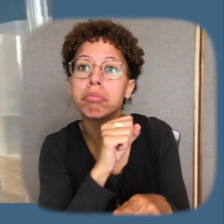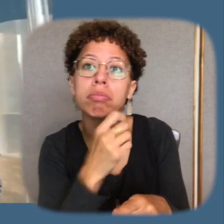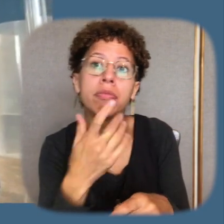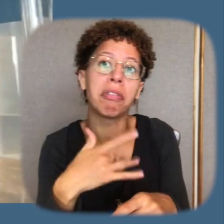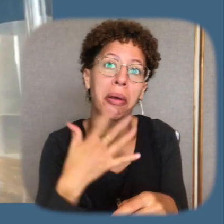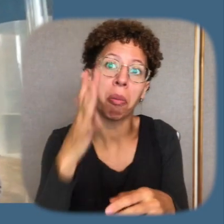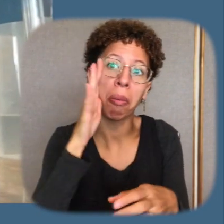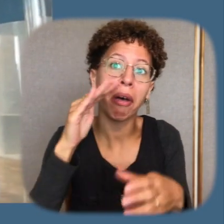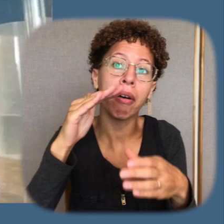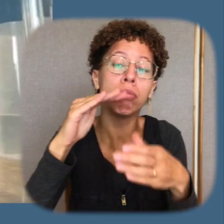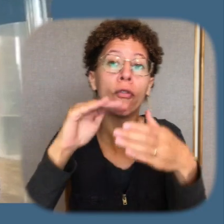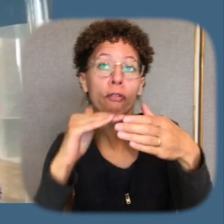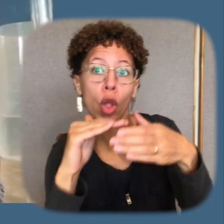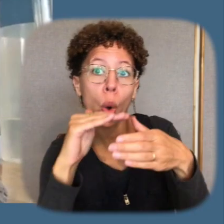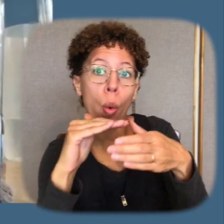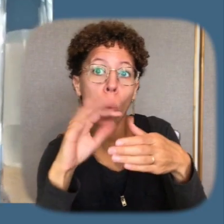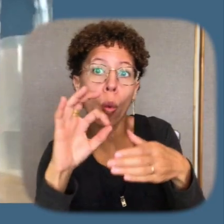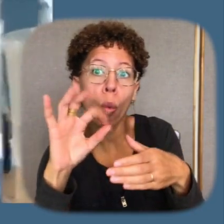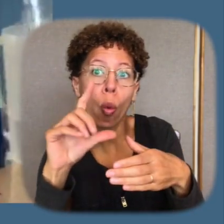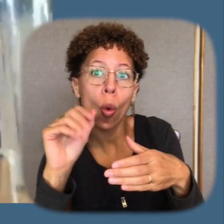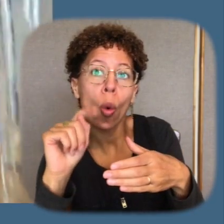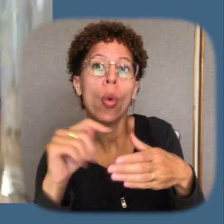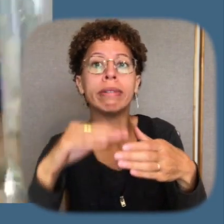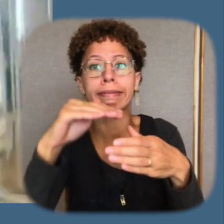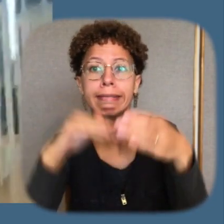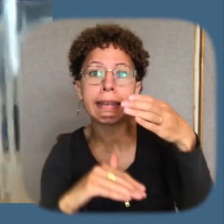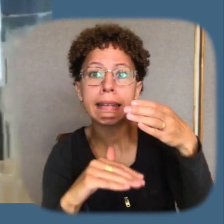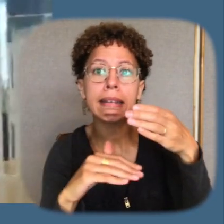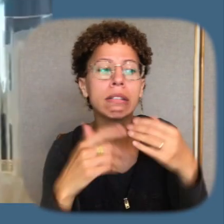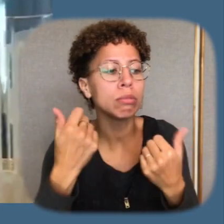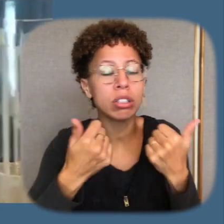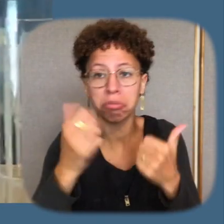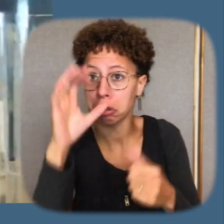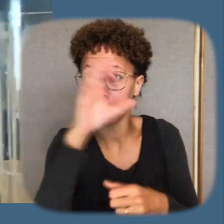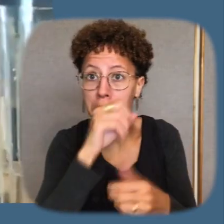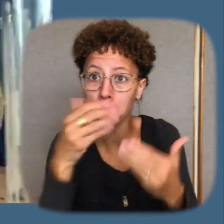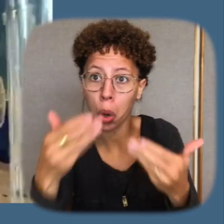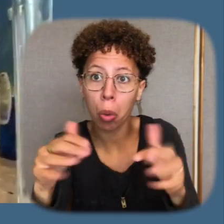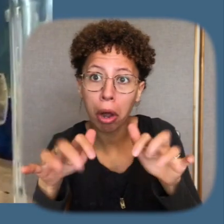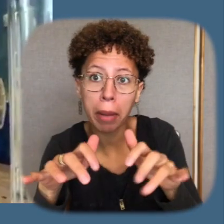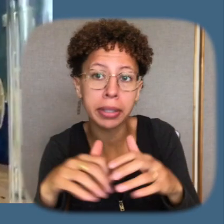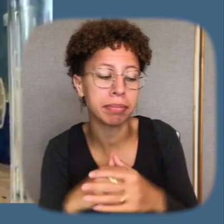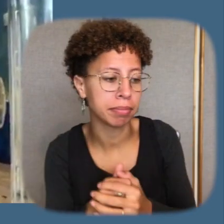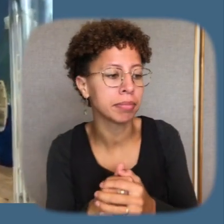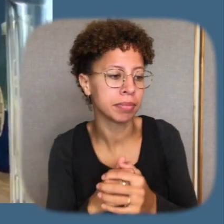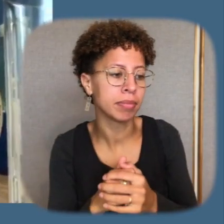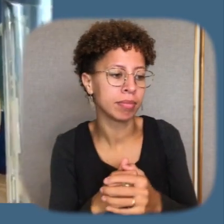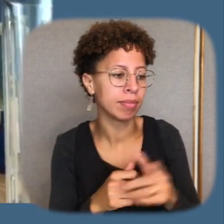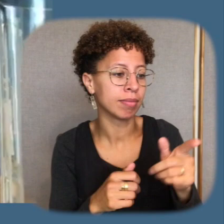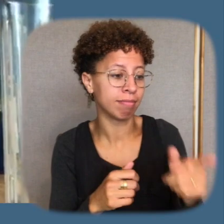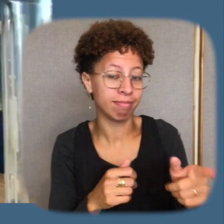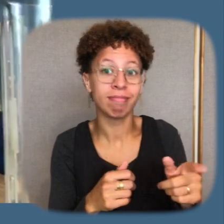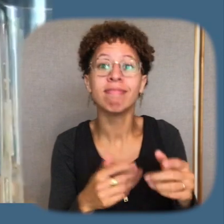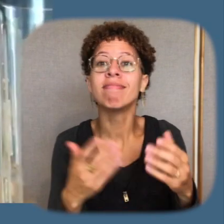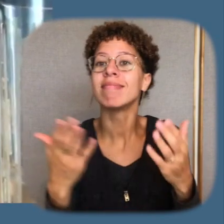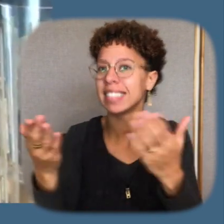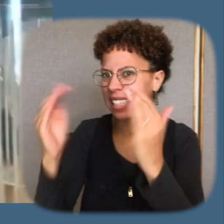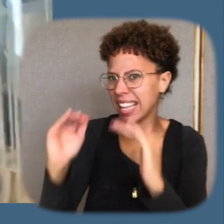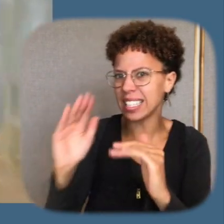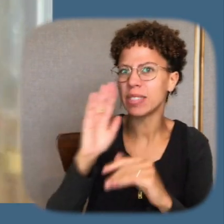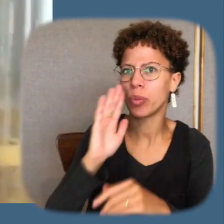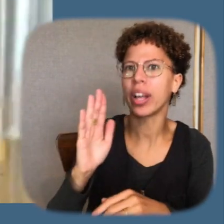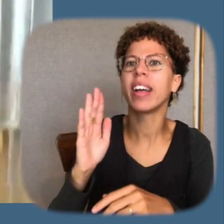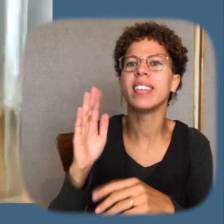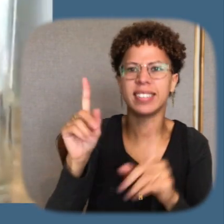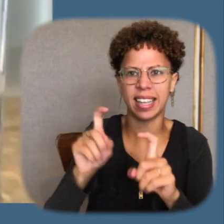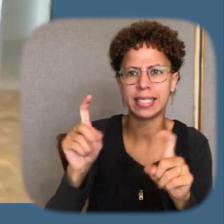or float, let us know as well. And next we will be testing pennies. Okay, so Simon, what do you predict? Sink